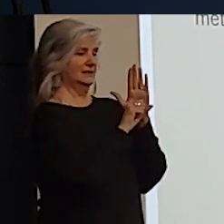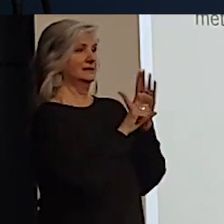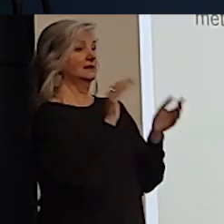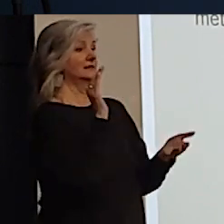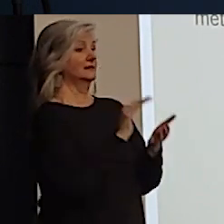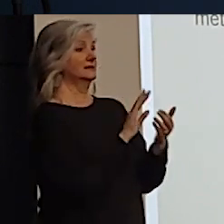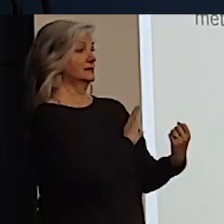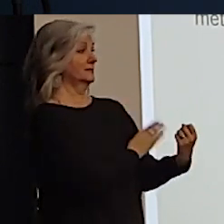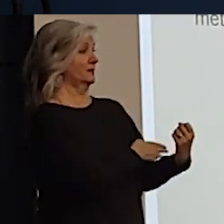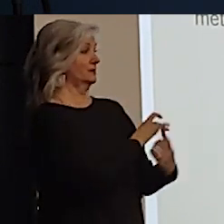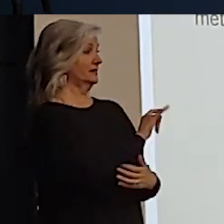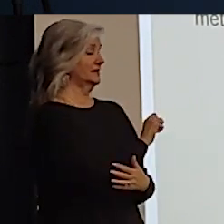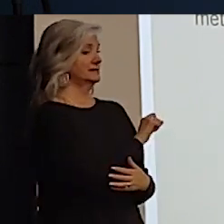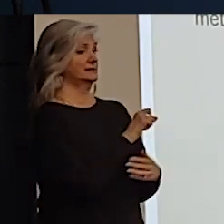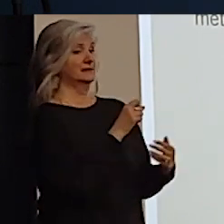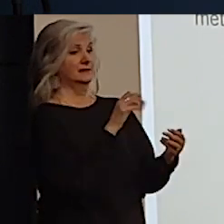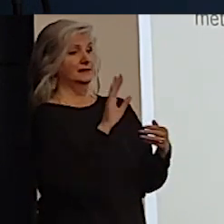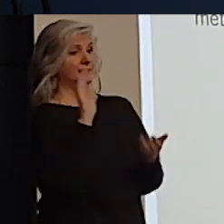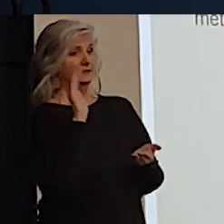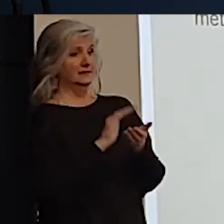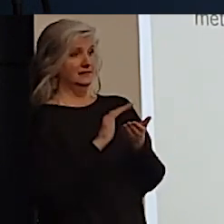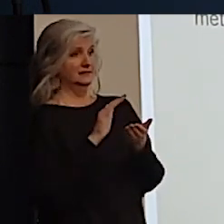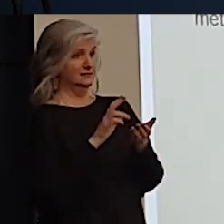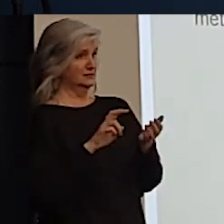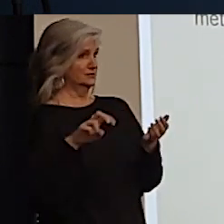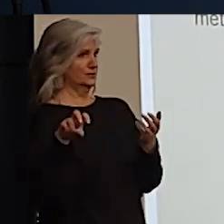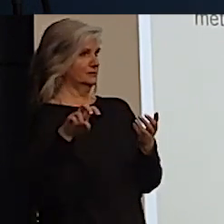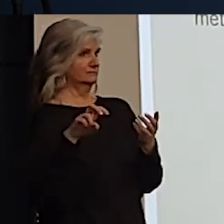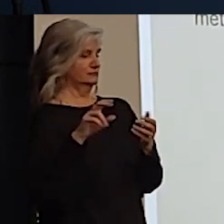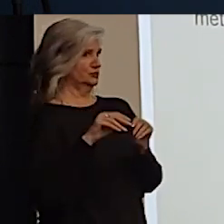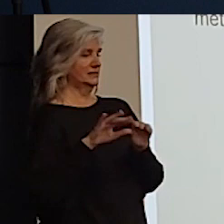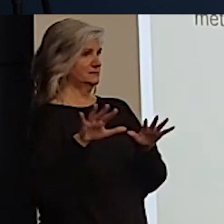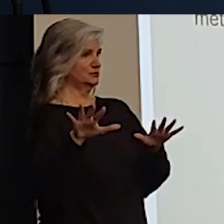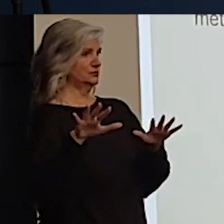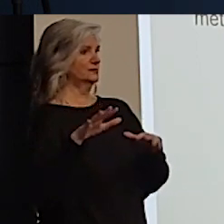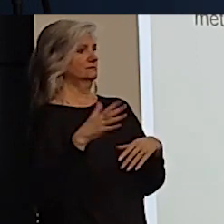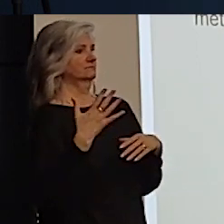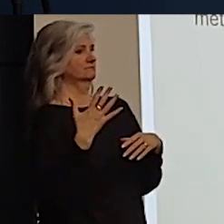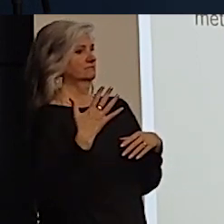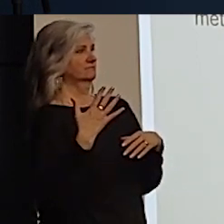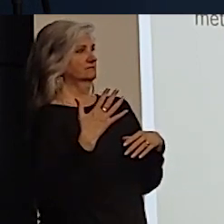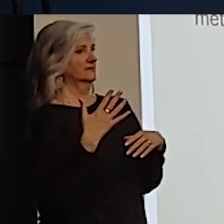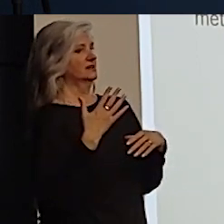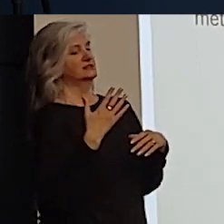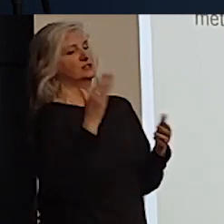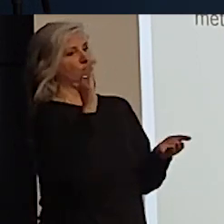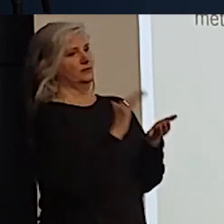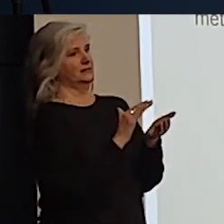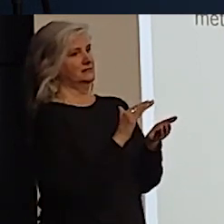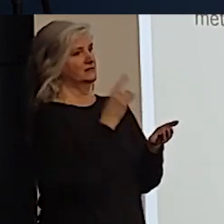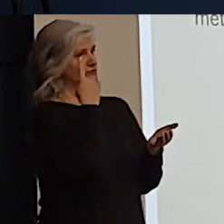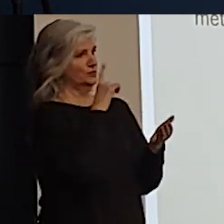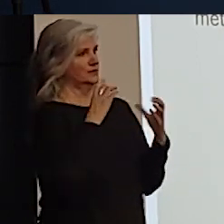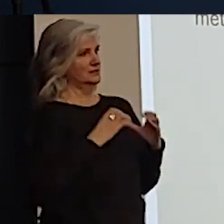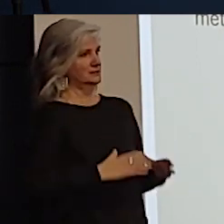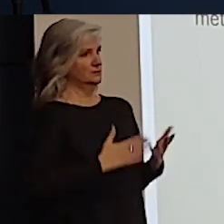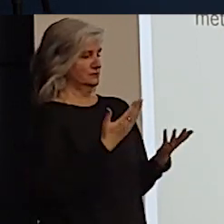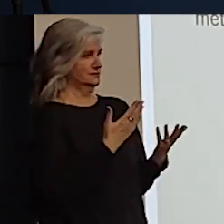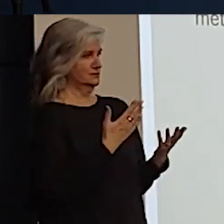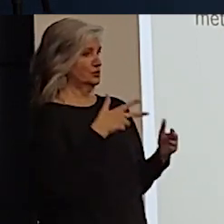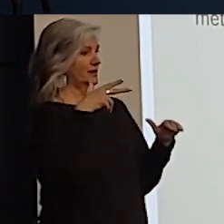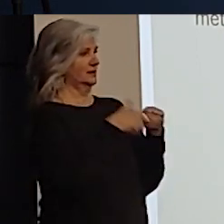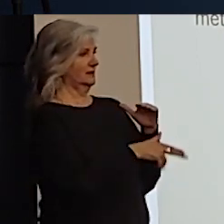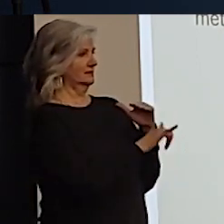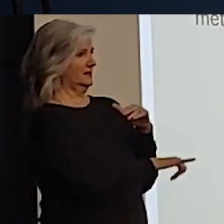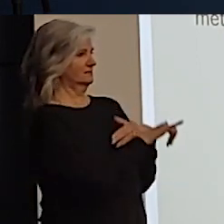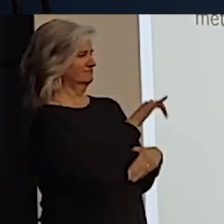plants, less transmission, cheaper costs for customers. So what do? They kill it. They killed Energizing Indiana, repealed